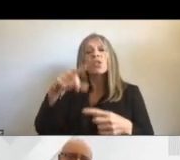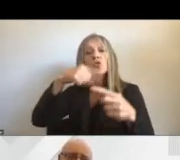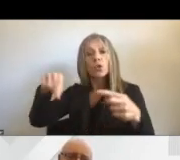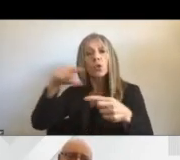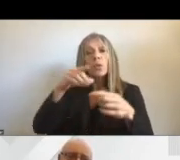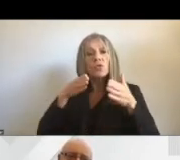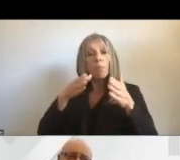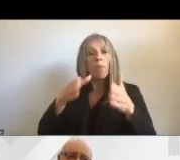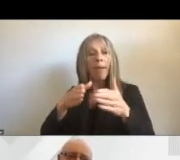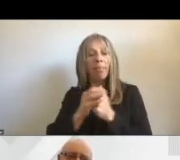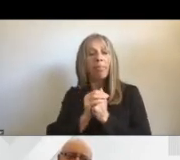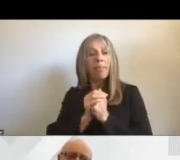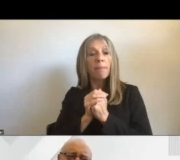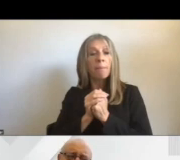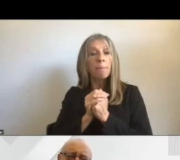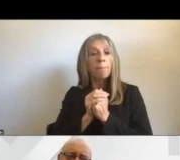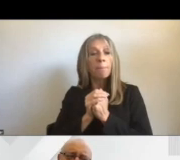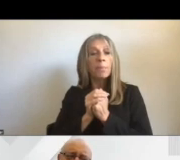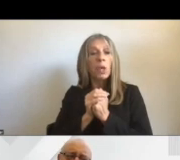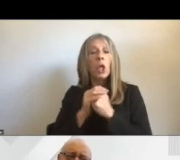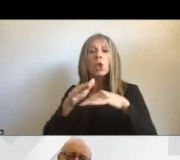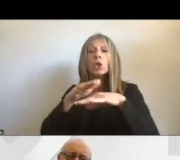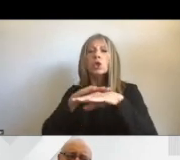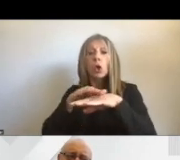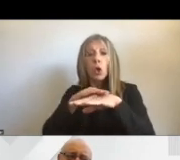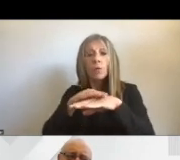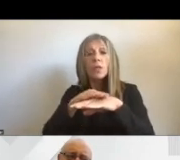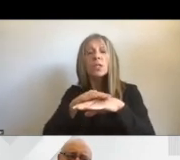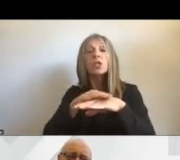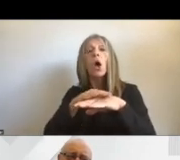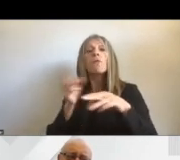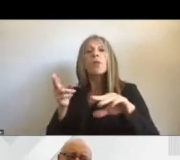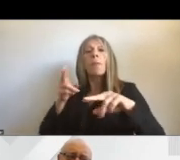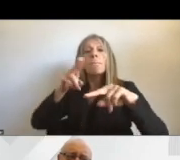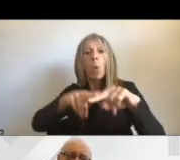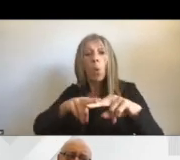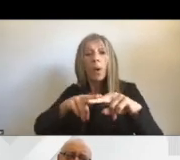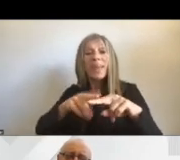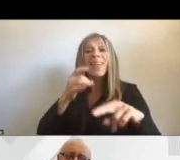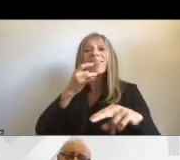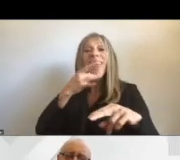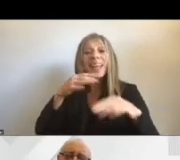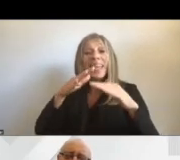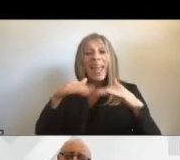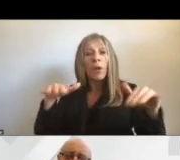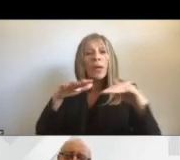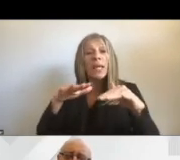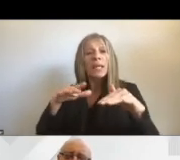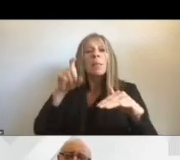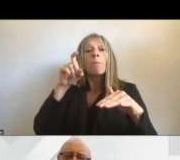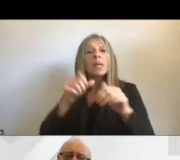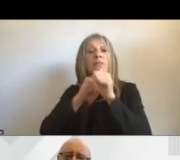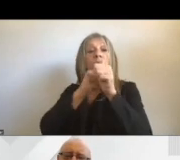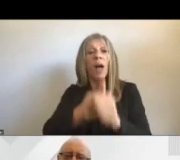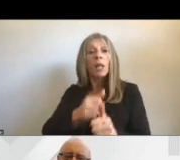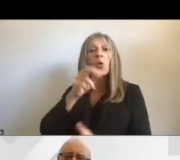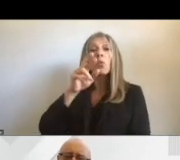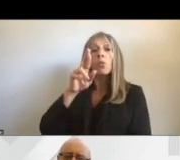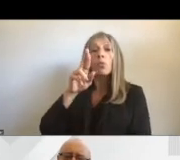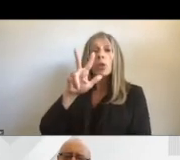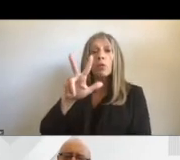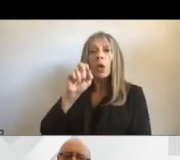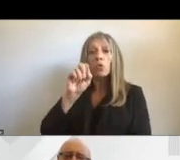intersection identification information modeled after the idea of wait to cross broad at Grand. That gives